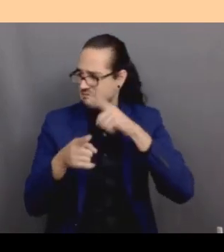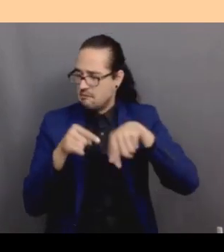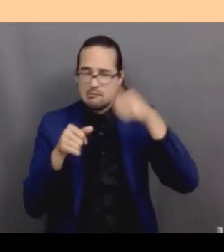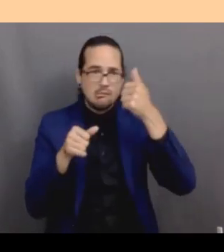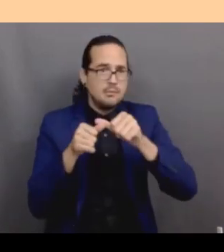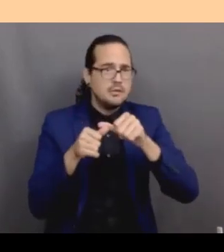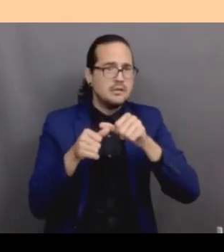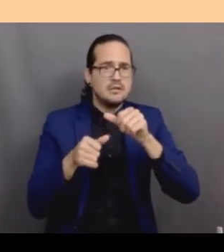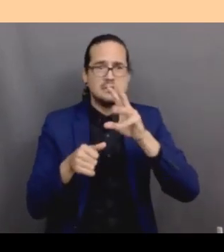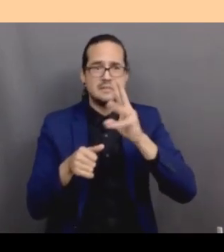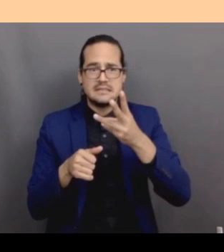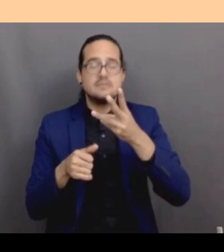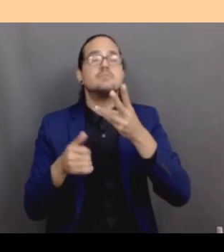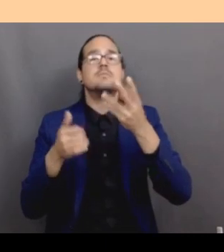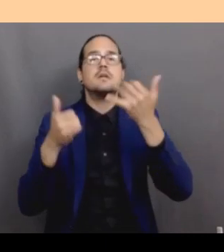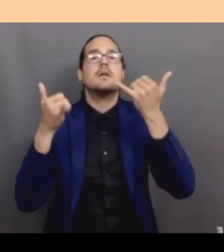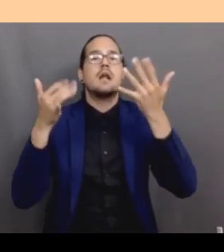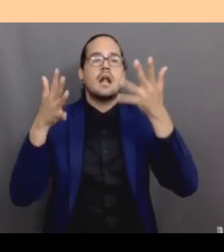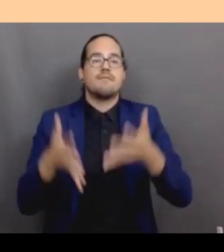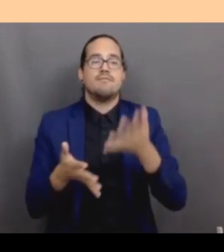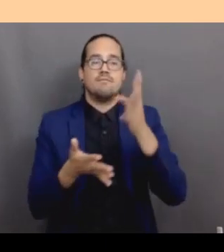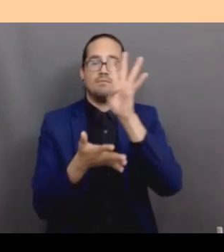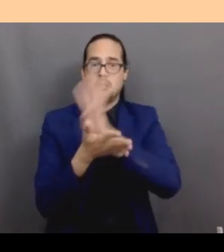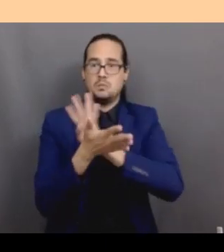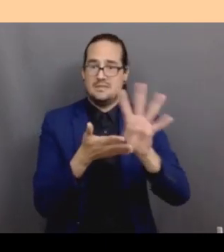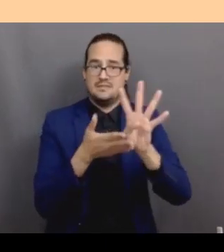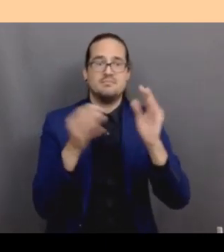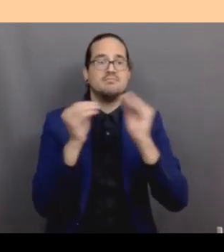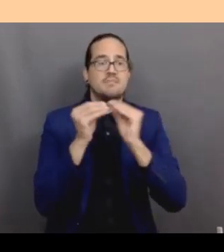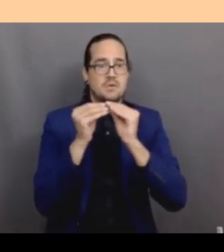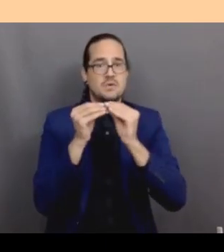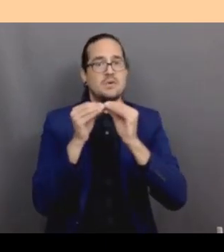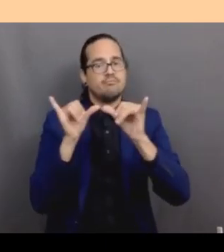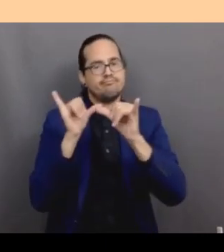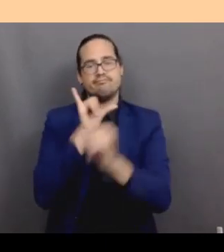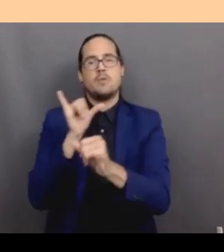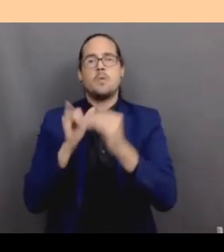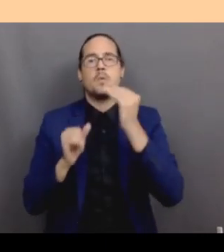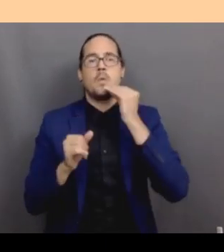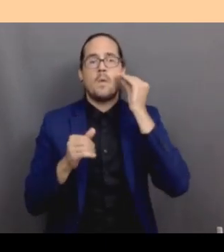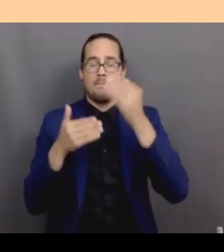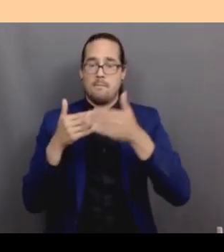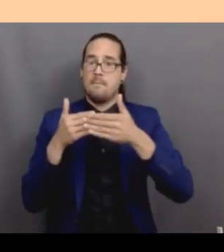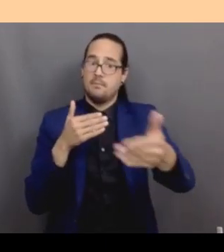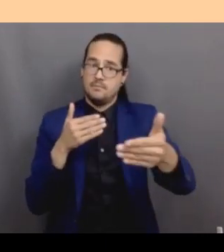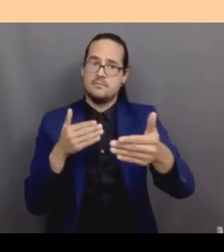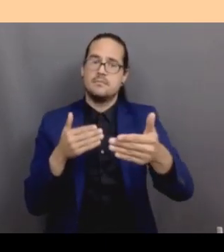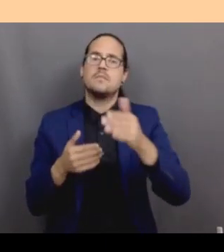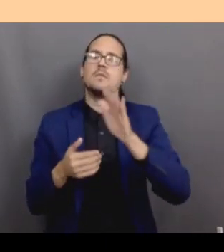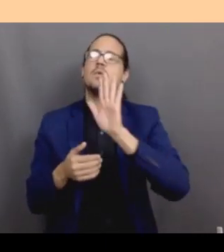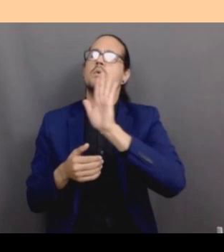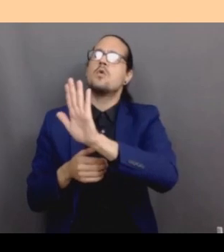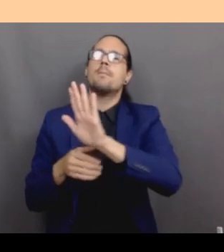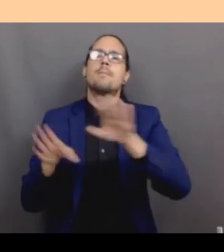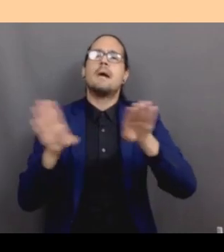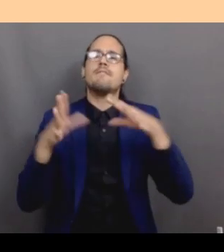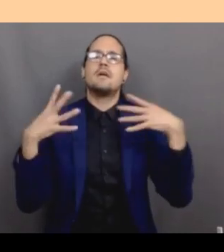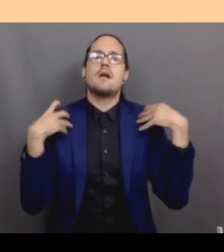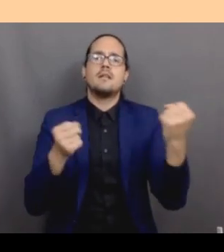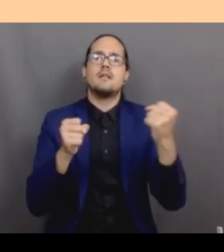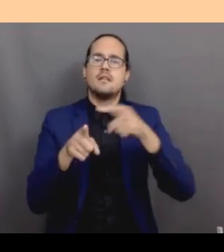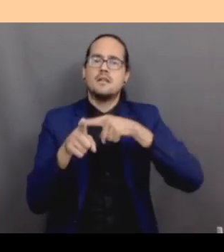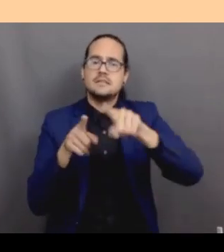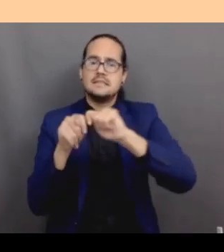shelter-in-place order. Does that change anything for your behavioral health teams in terms of increasing their presence